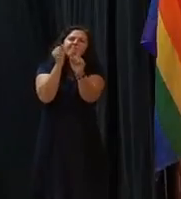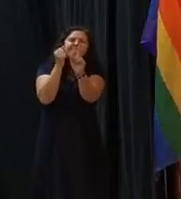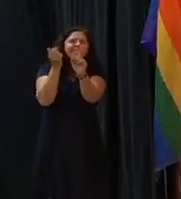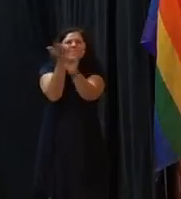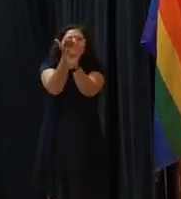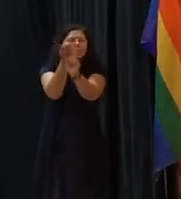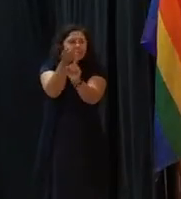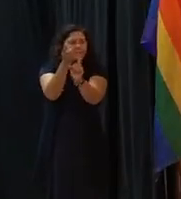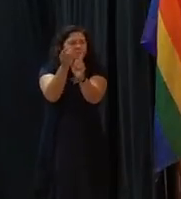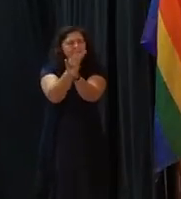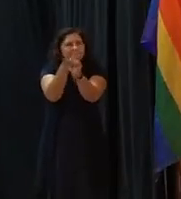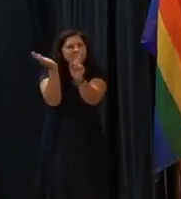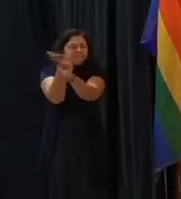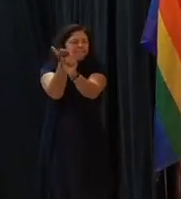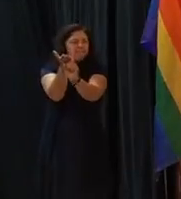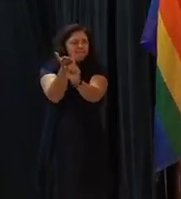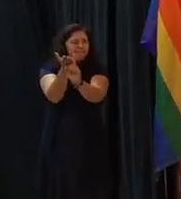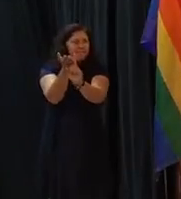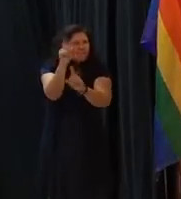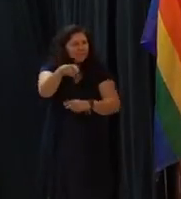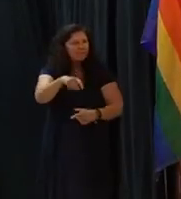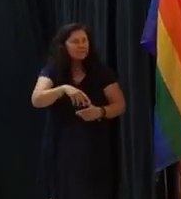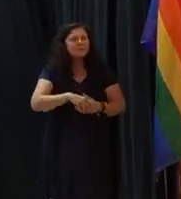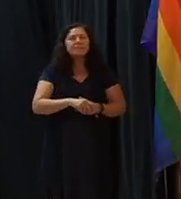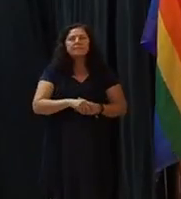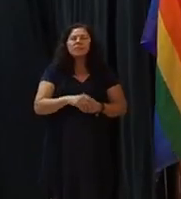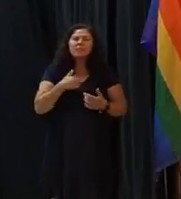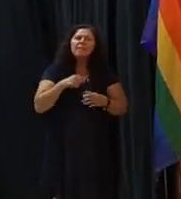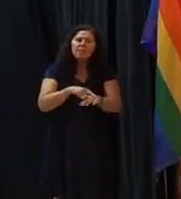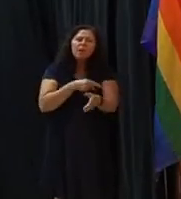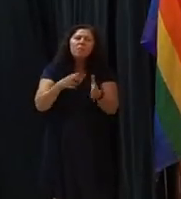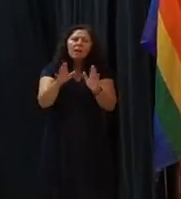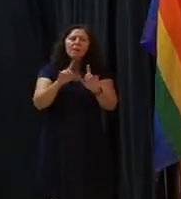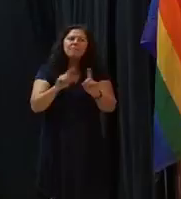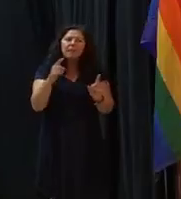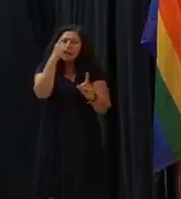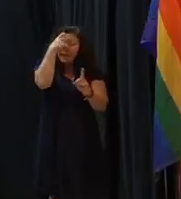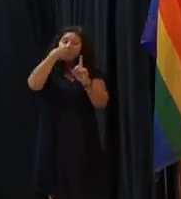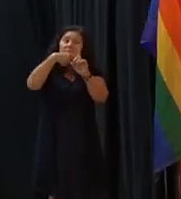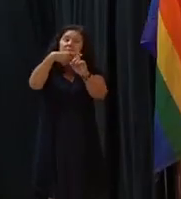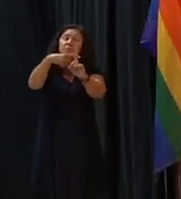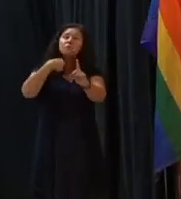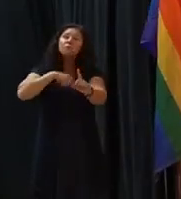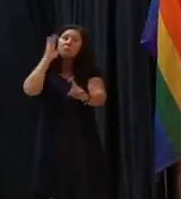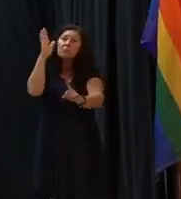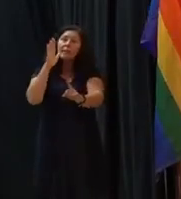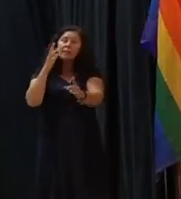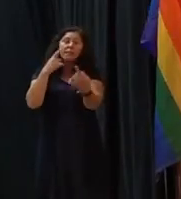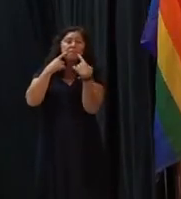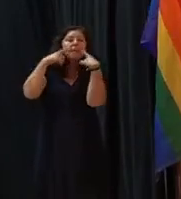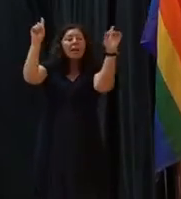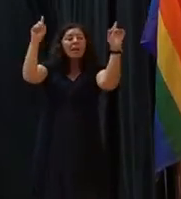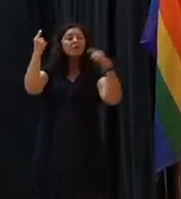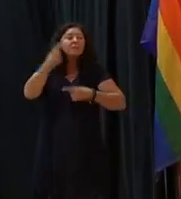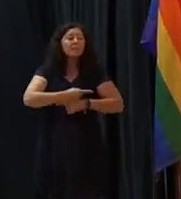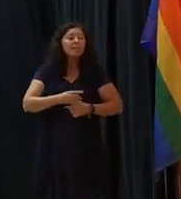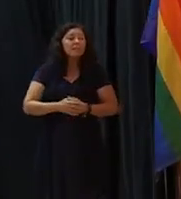way around. I think we still have a long way to go, but I'm optimistic that we shall reach the point one